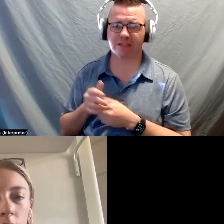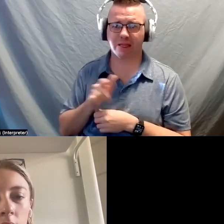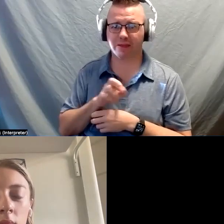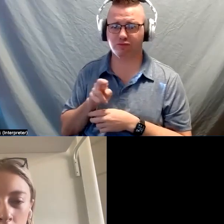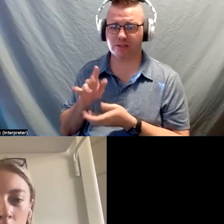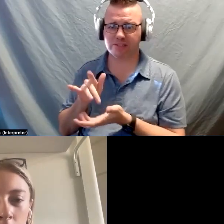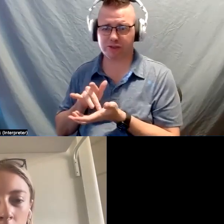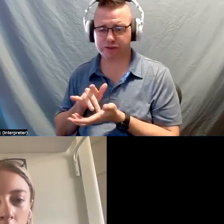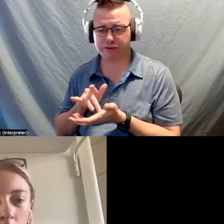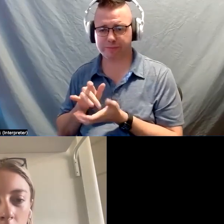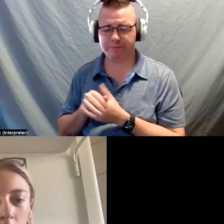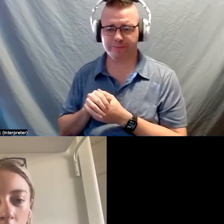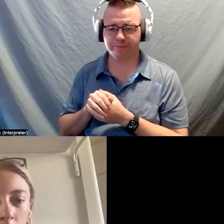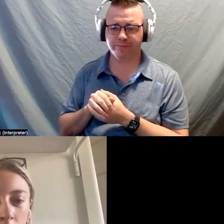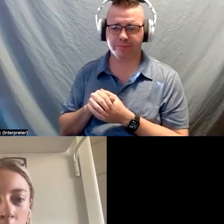right, and centre.